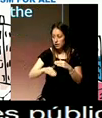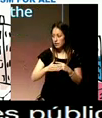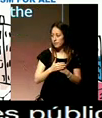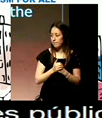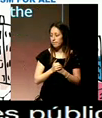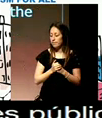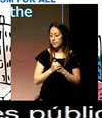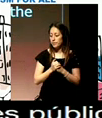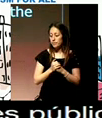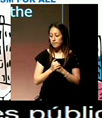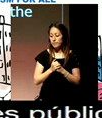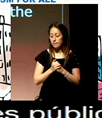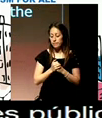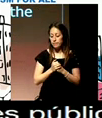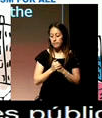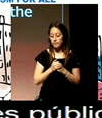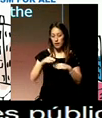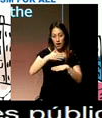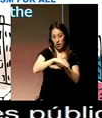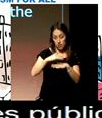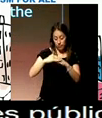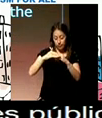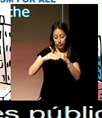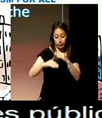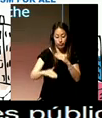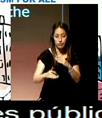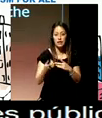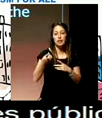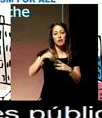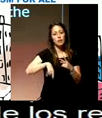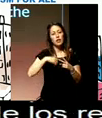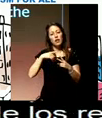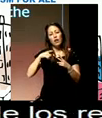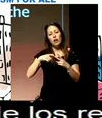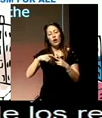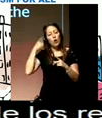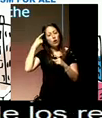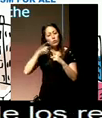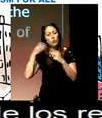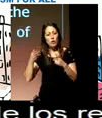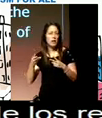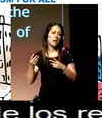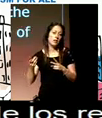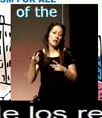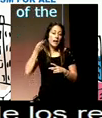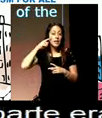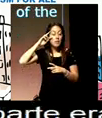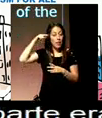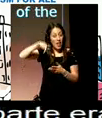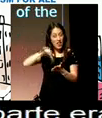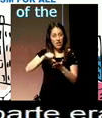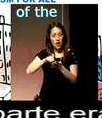Another part of the vision is to improve the continuous experience of the city and to connect the commercial activities in the